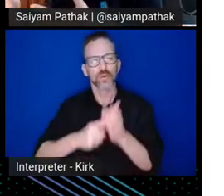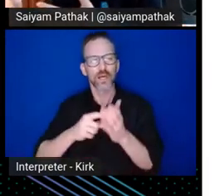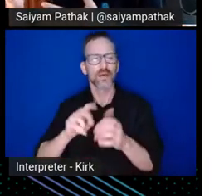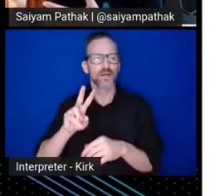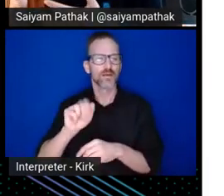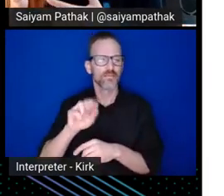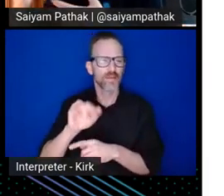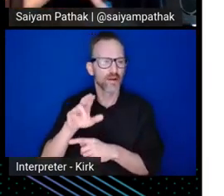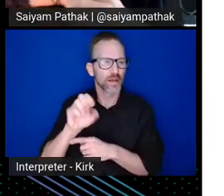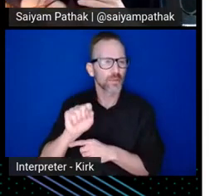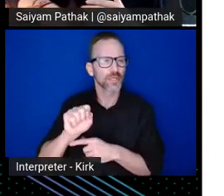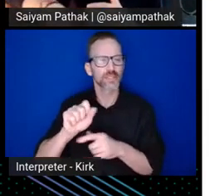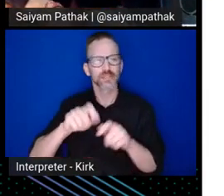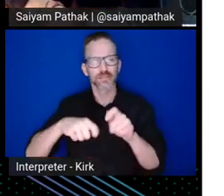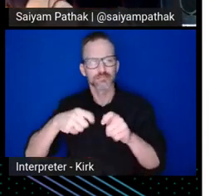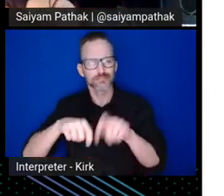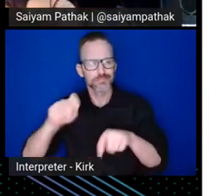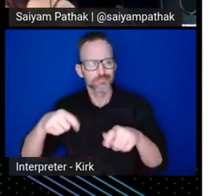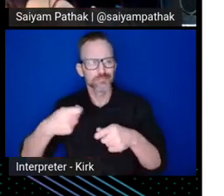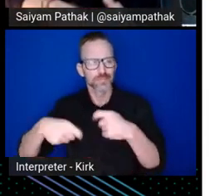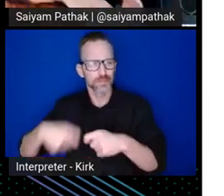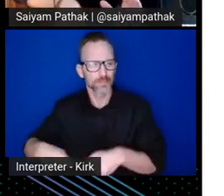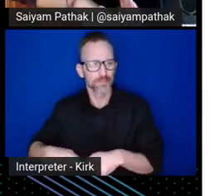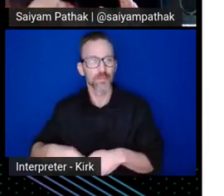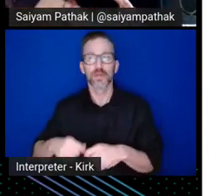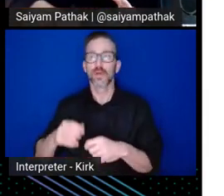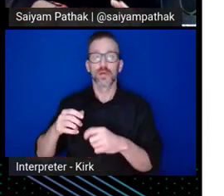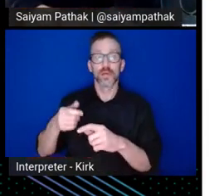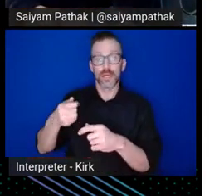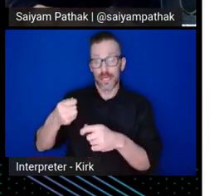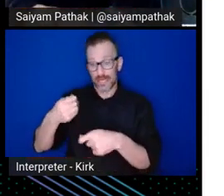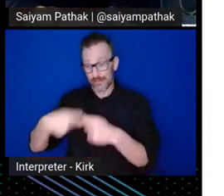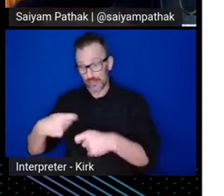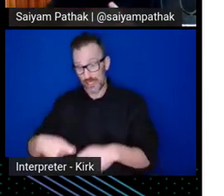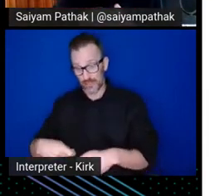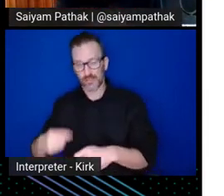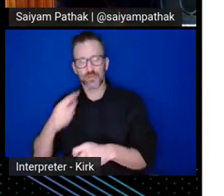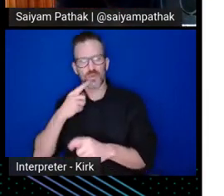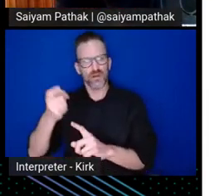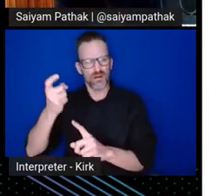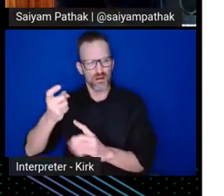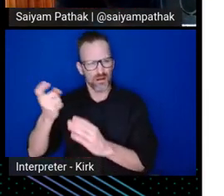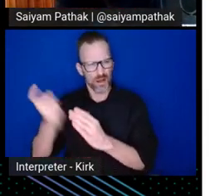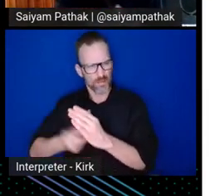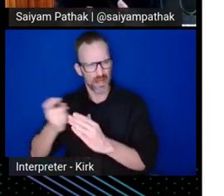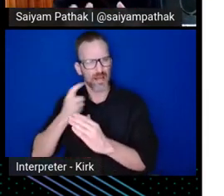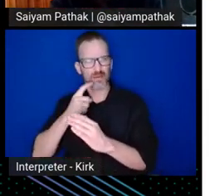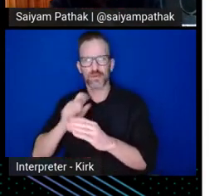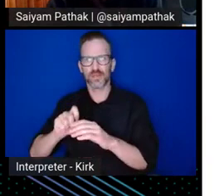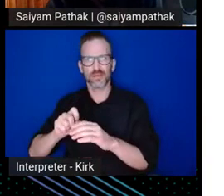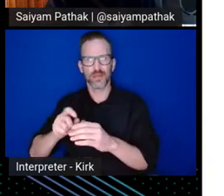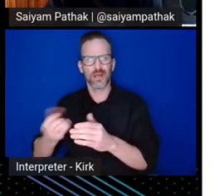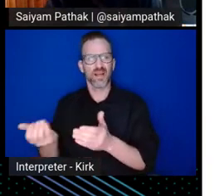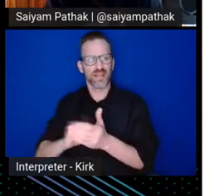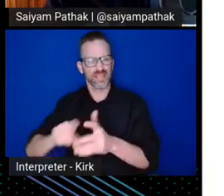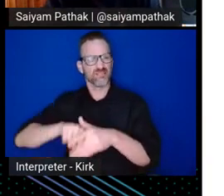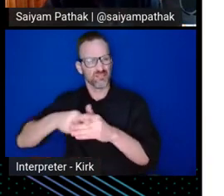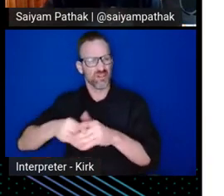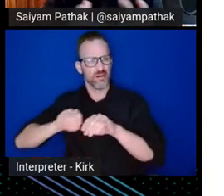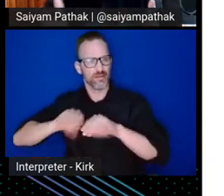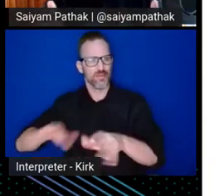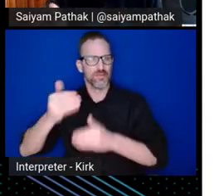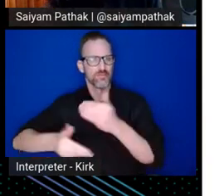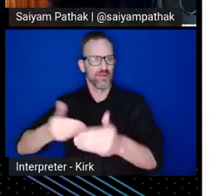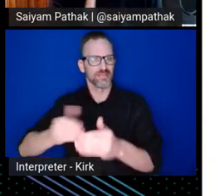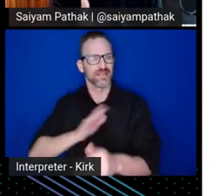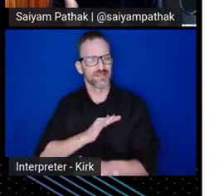change them, and it auto deploys onto, like, it restarts your deployment as well. So that is also another cool feature.